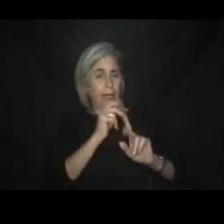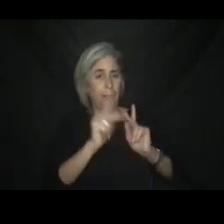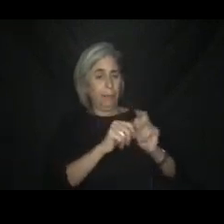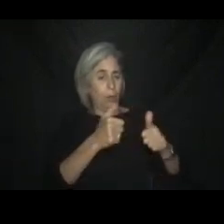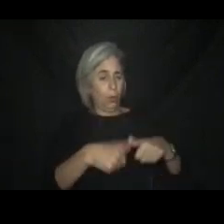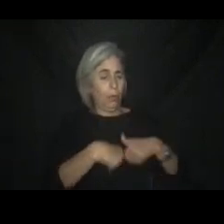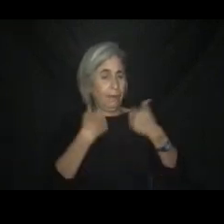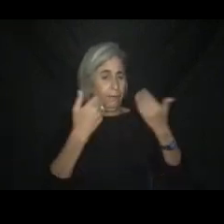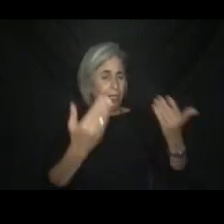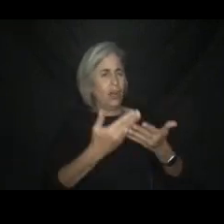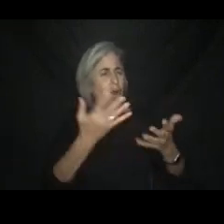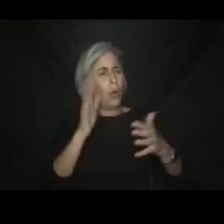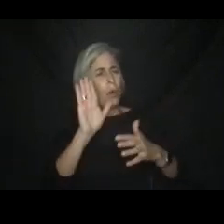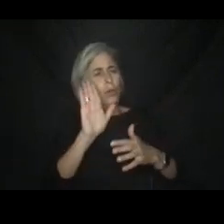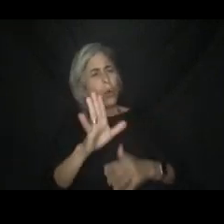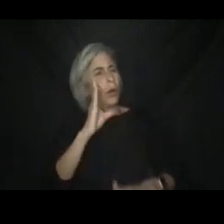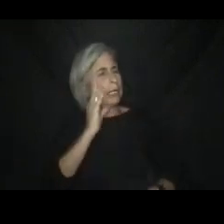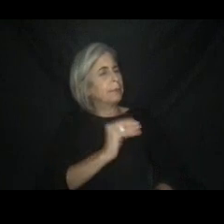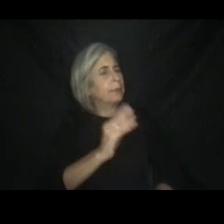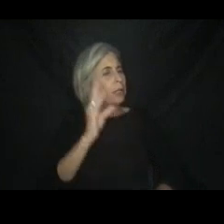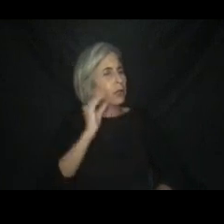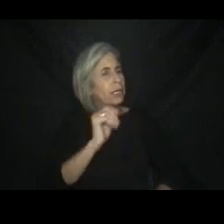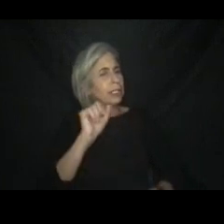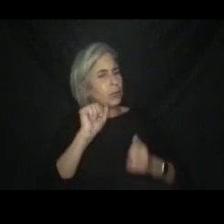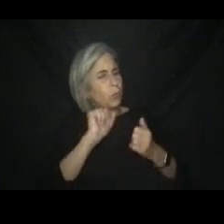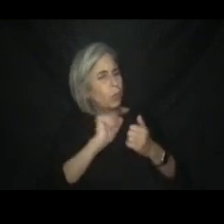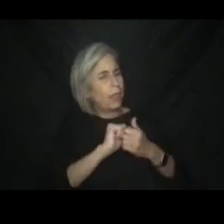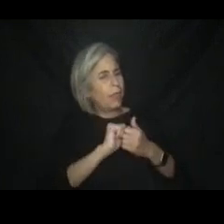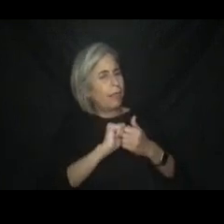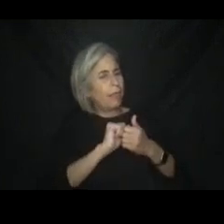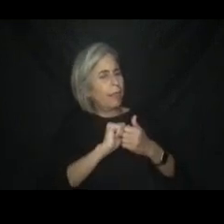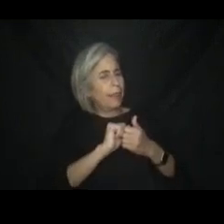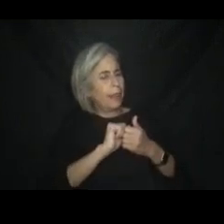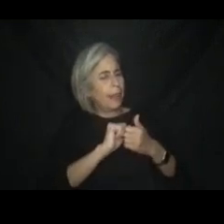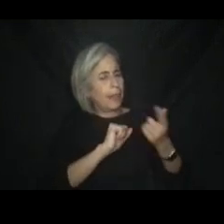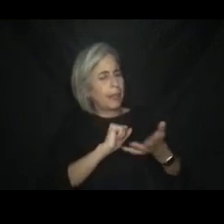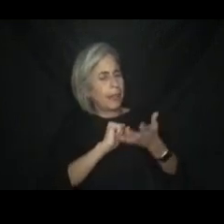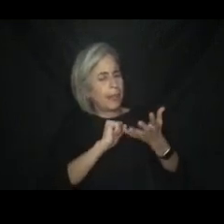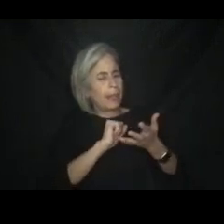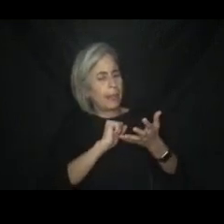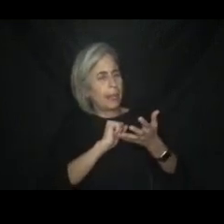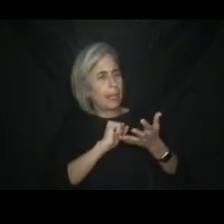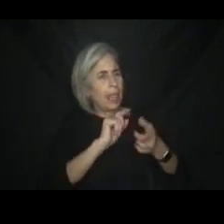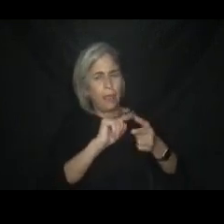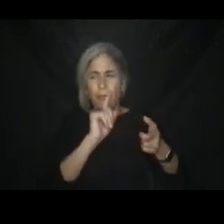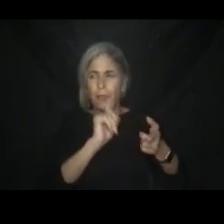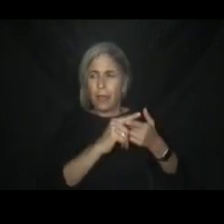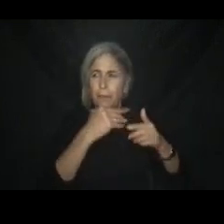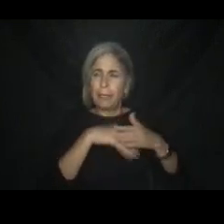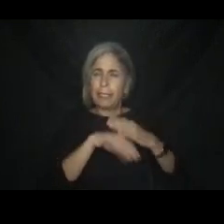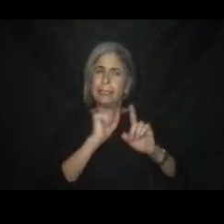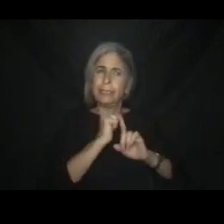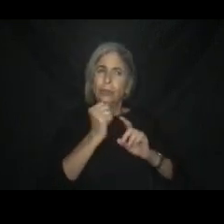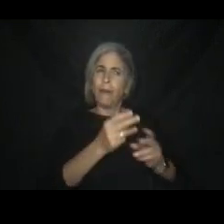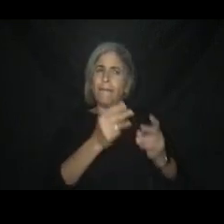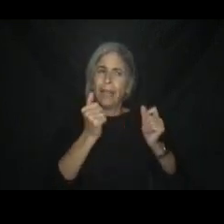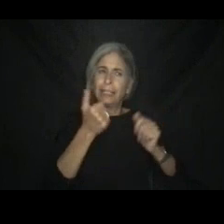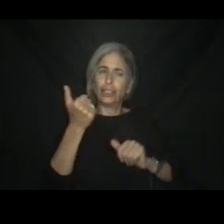residents, what is your experience with us then being in a situation